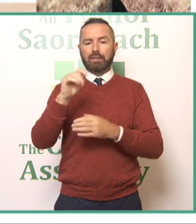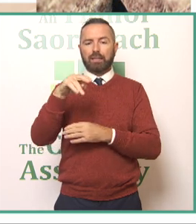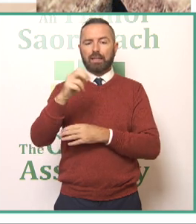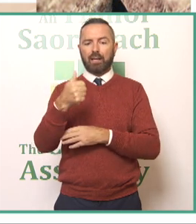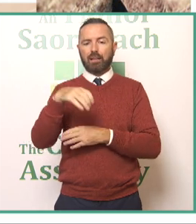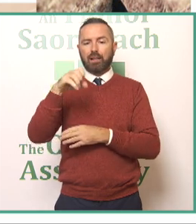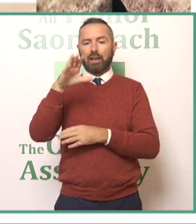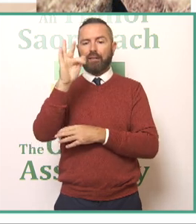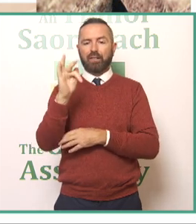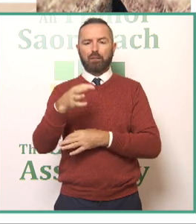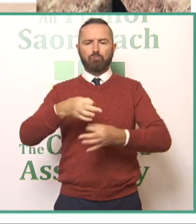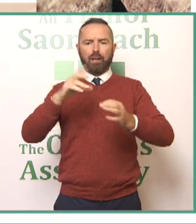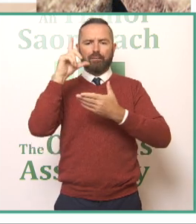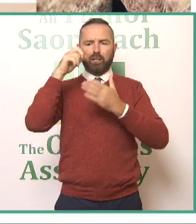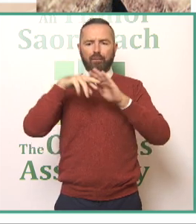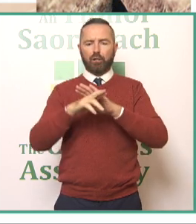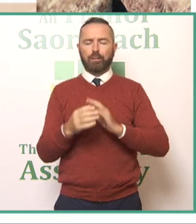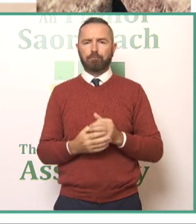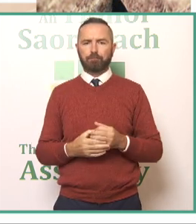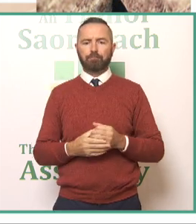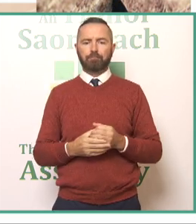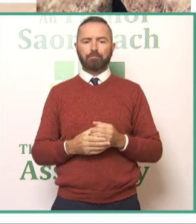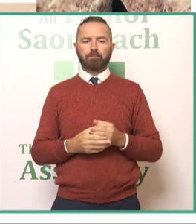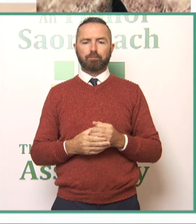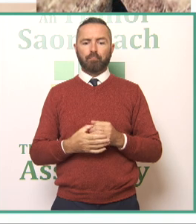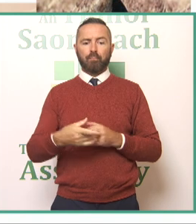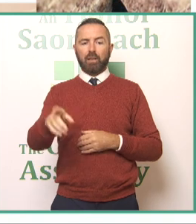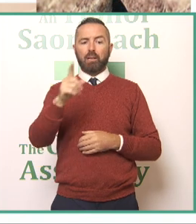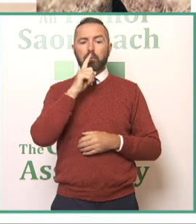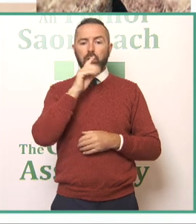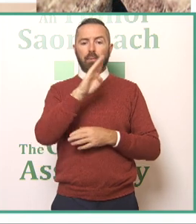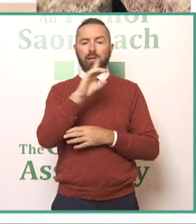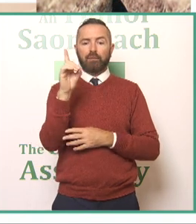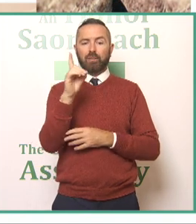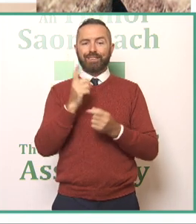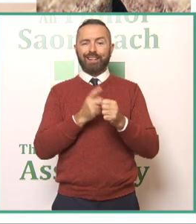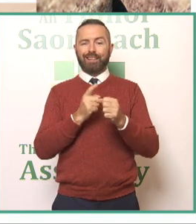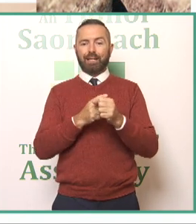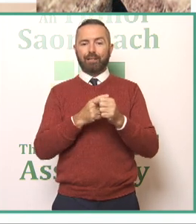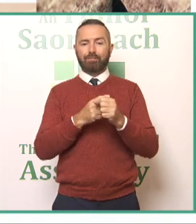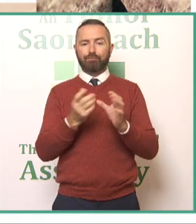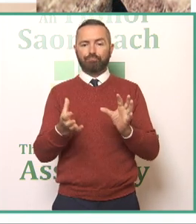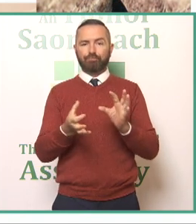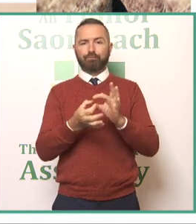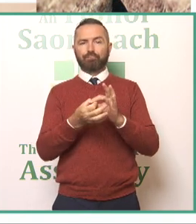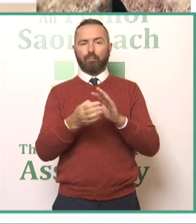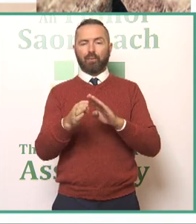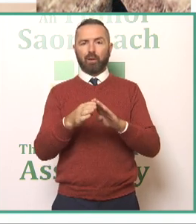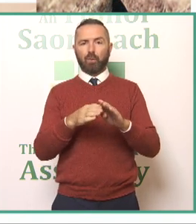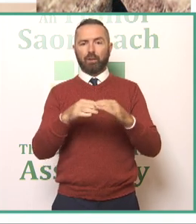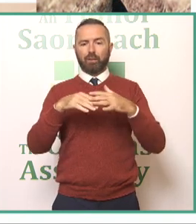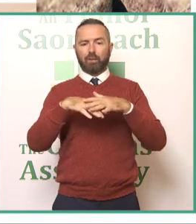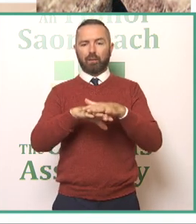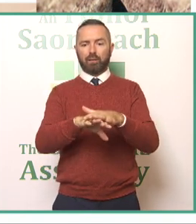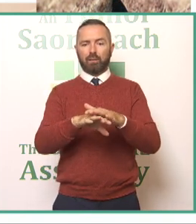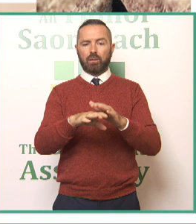a fantastic photographer. But the biodiversity, again, intricately entwined with the